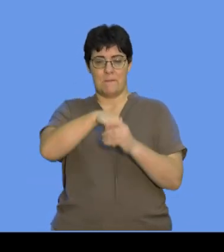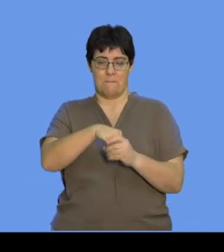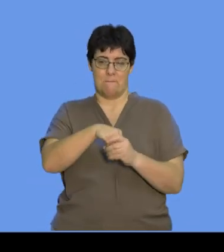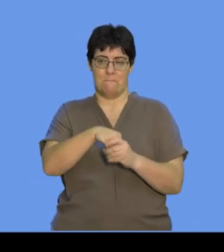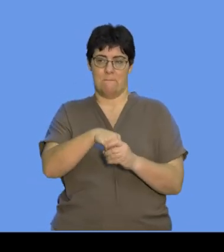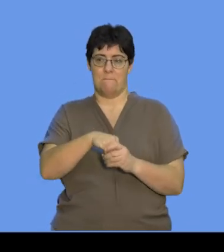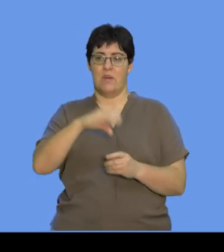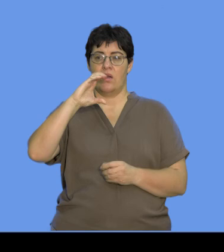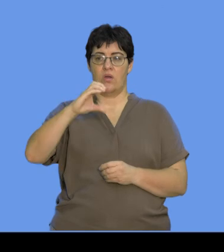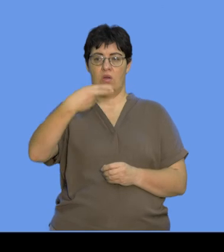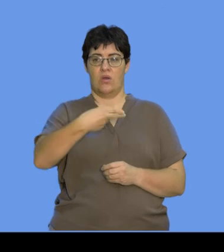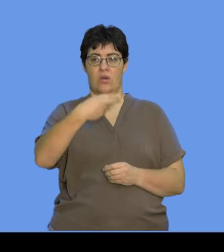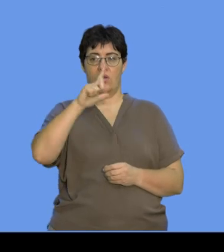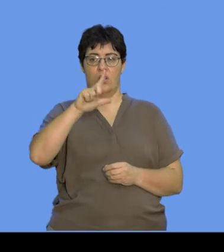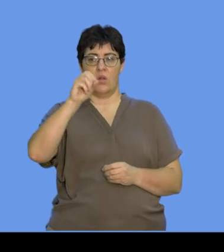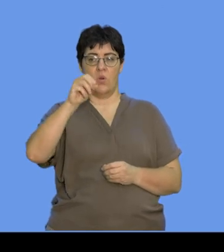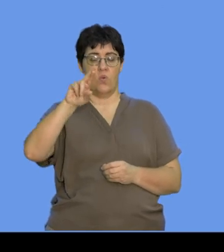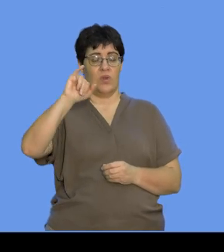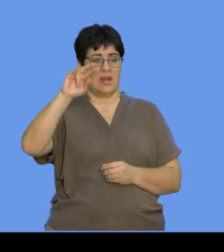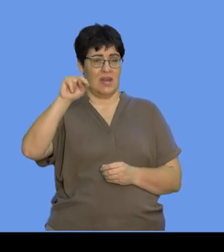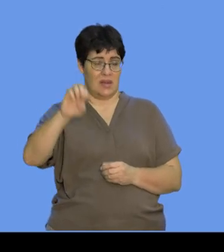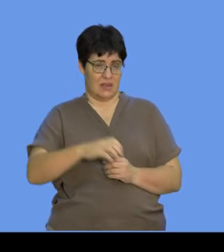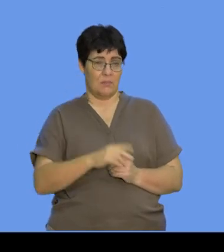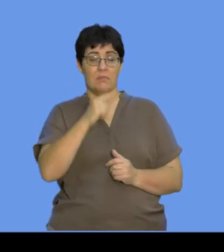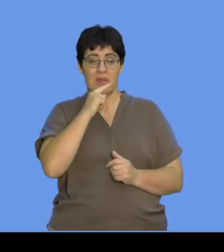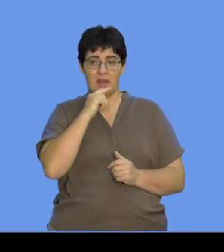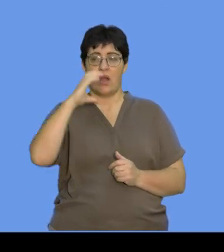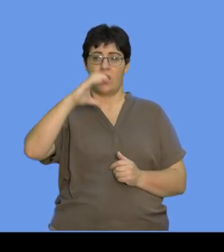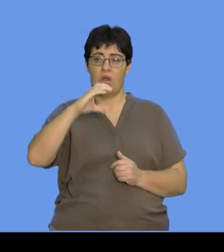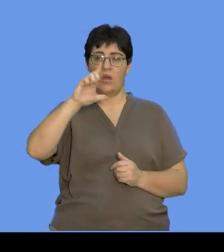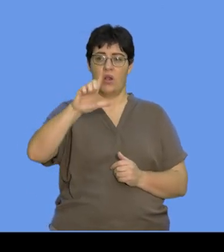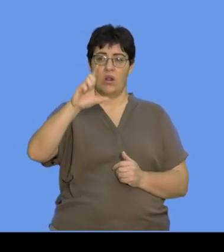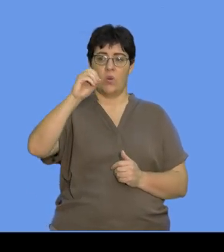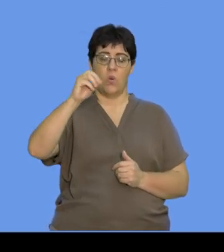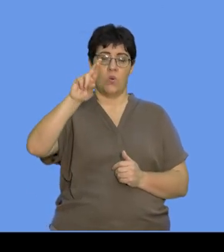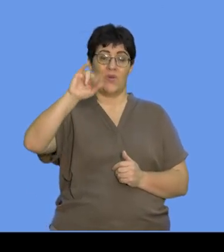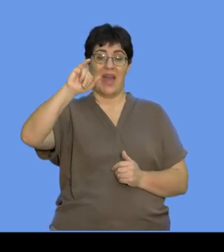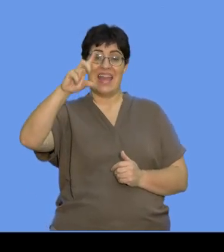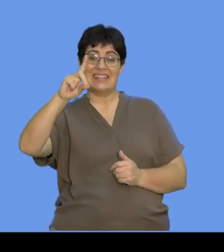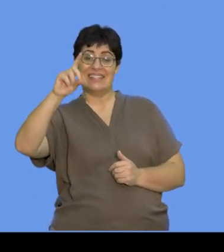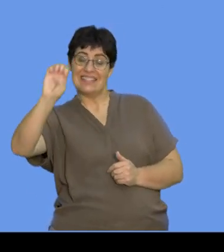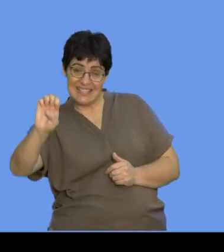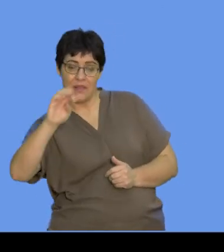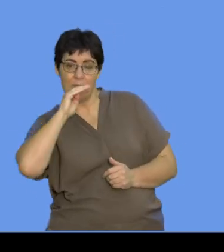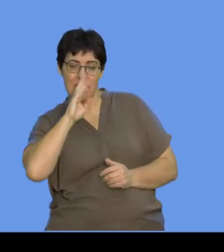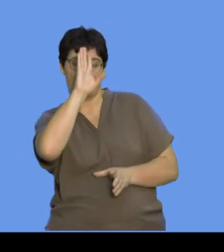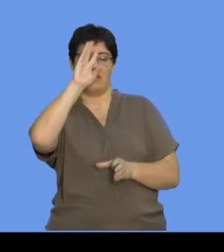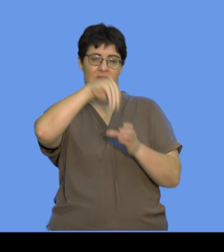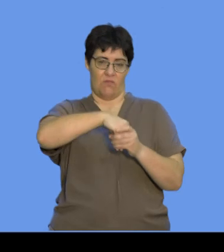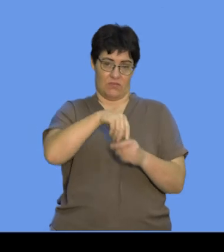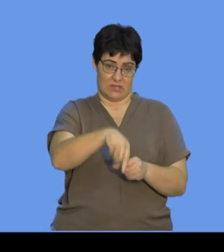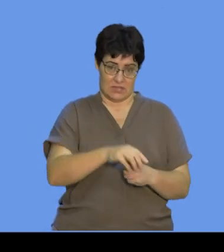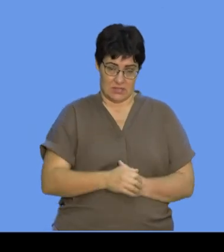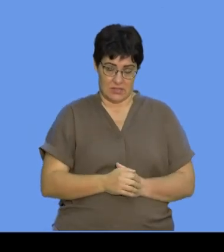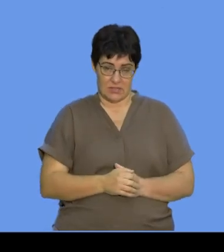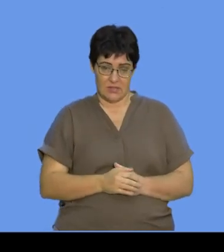the name is chloride. Okay, not chlorine. It means chlorine is a component of this compound, okay? And what is a compound?